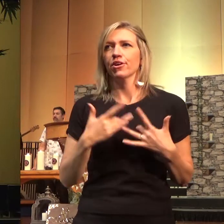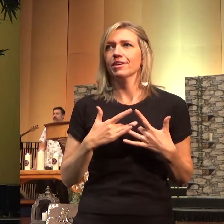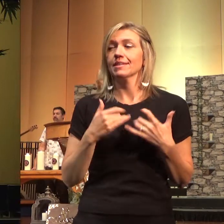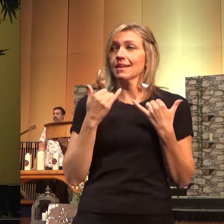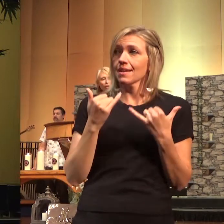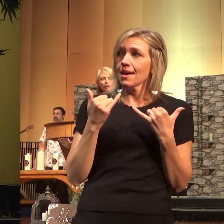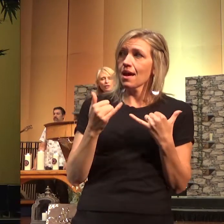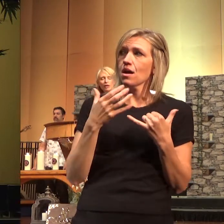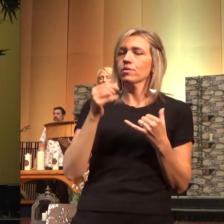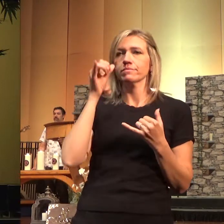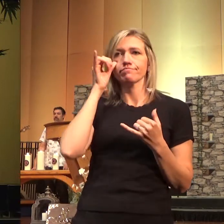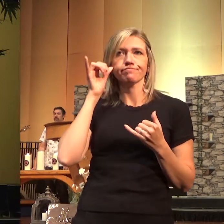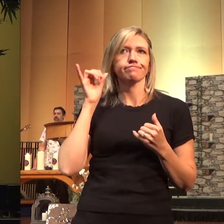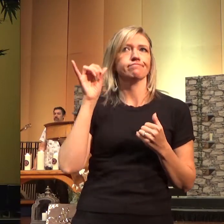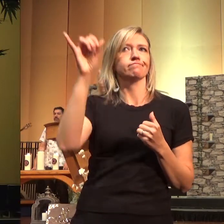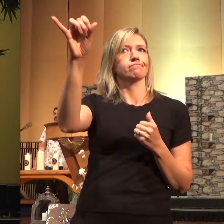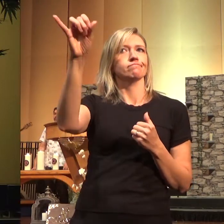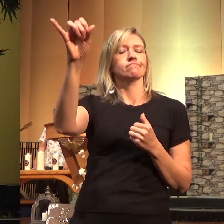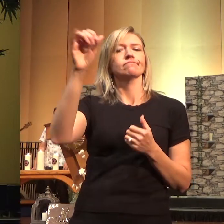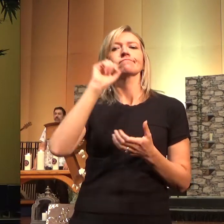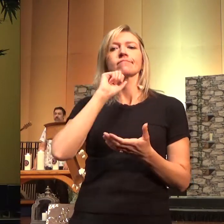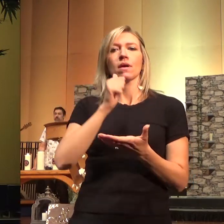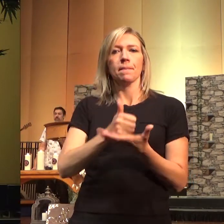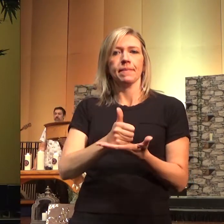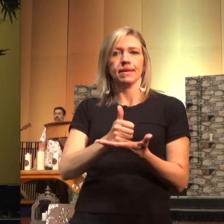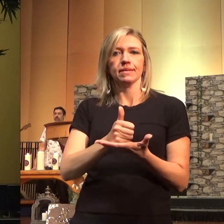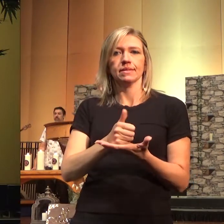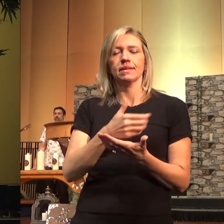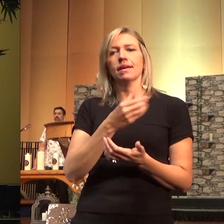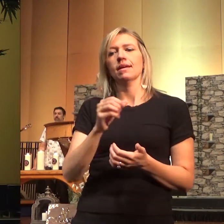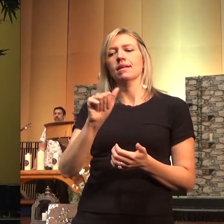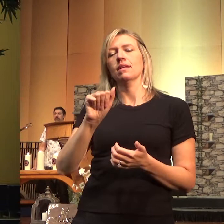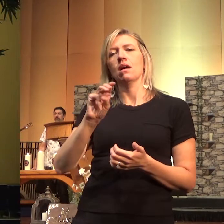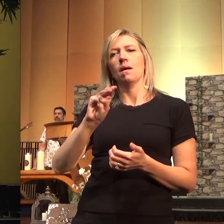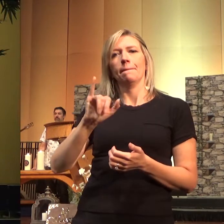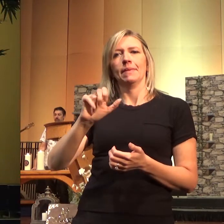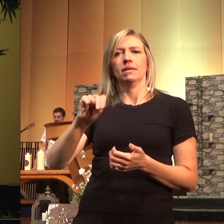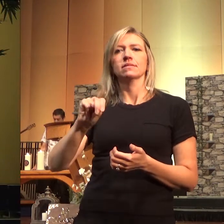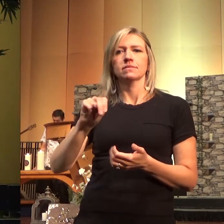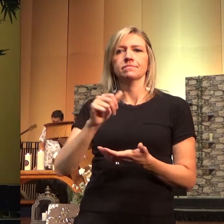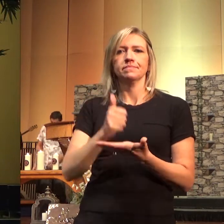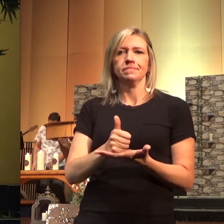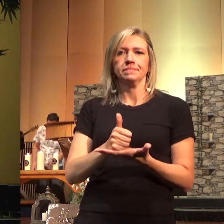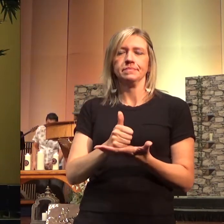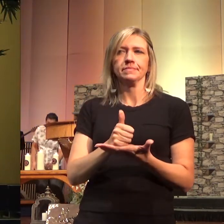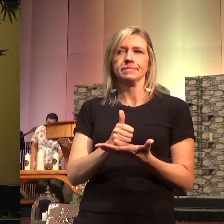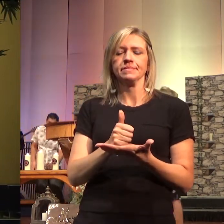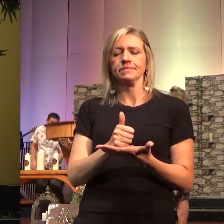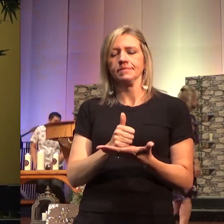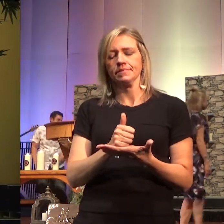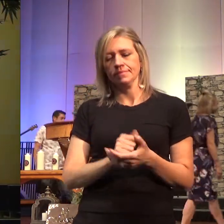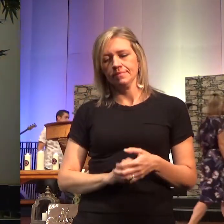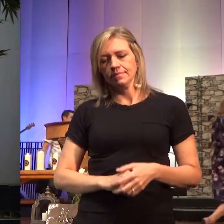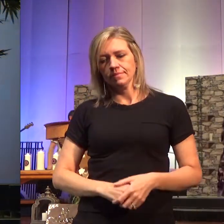now and forevermore. Amen and Amen.